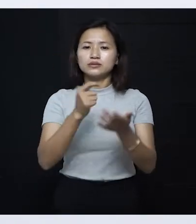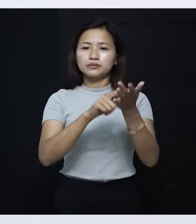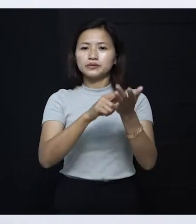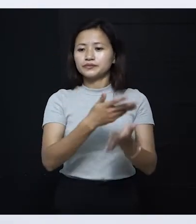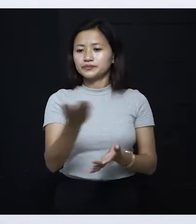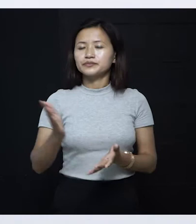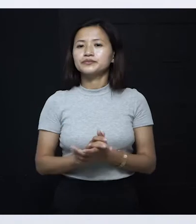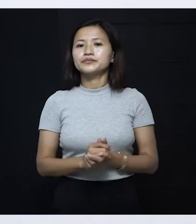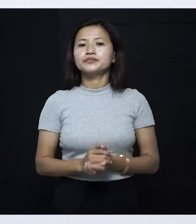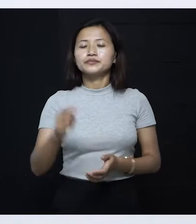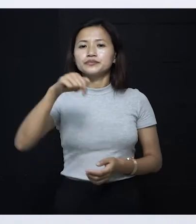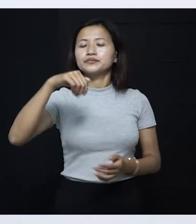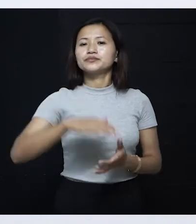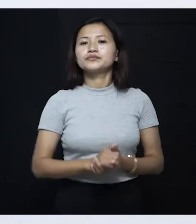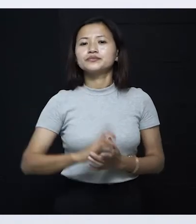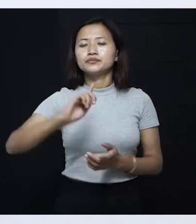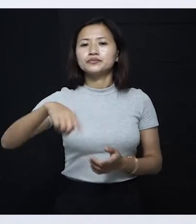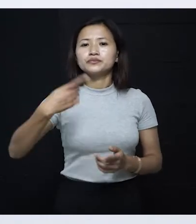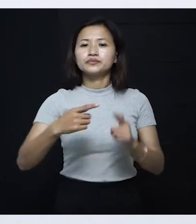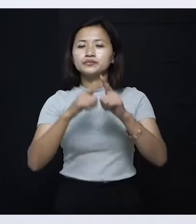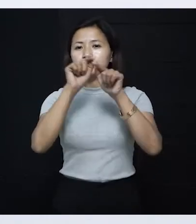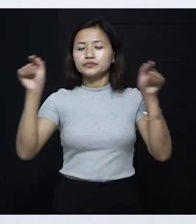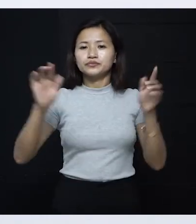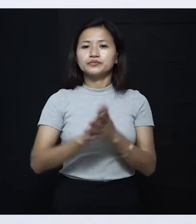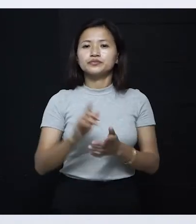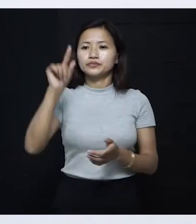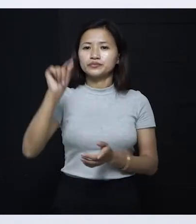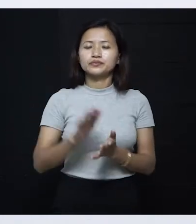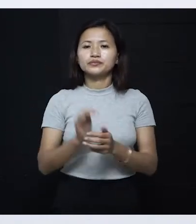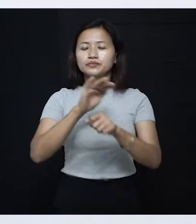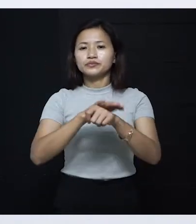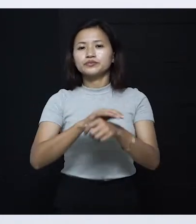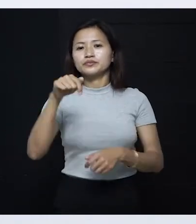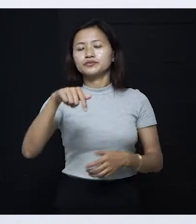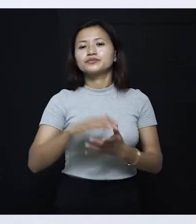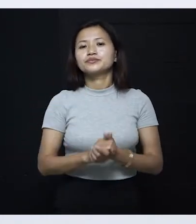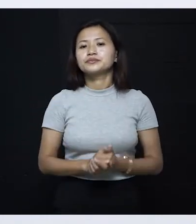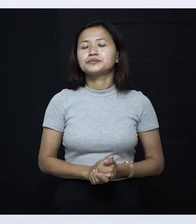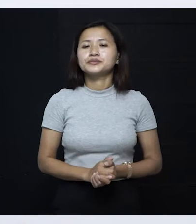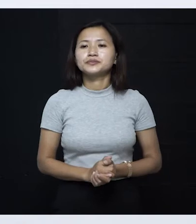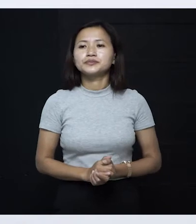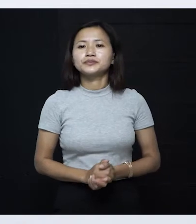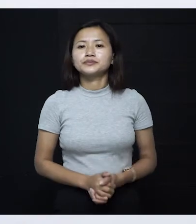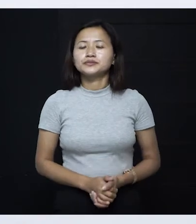there, okay? Now, the next topic, let's do on this